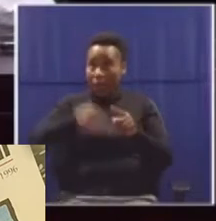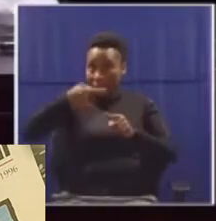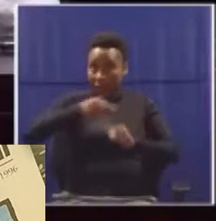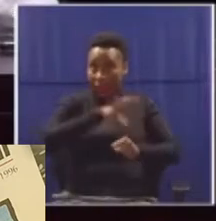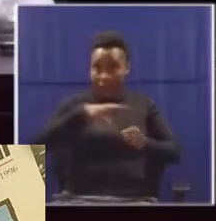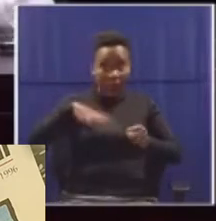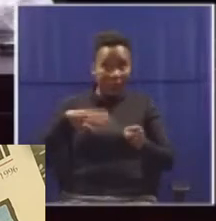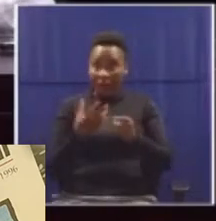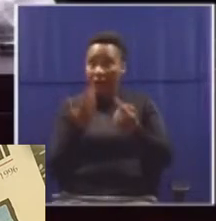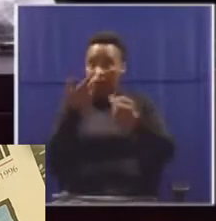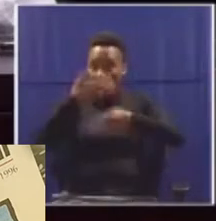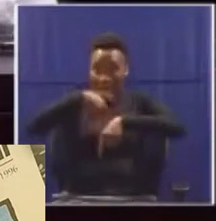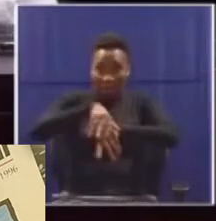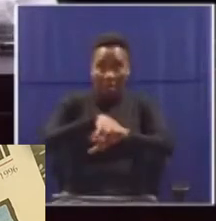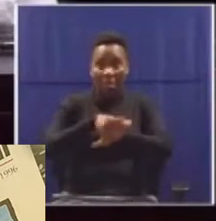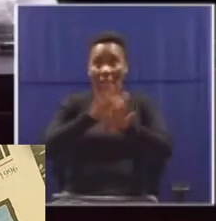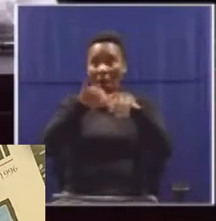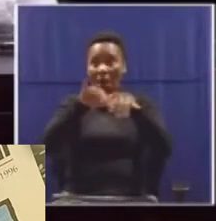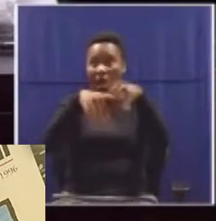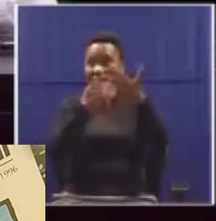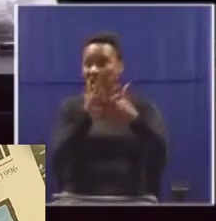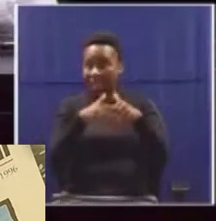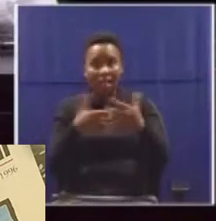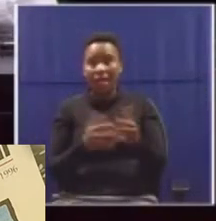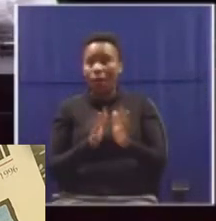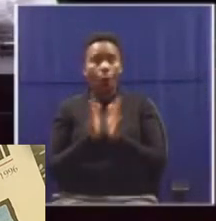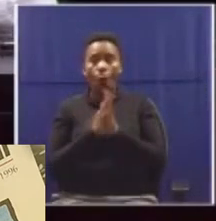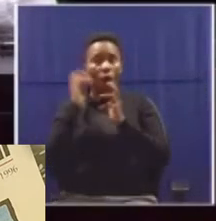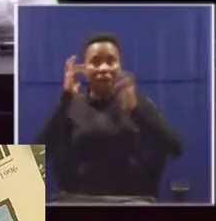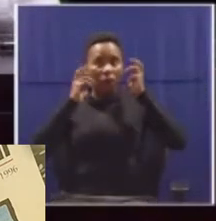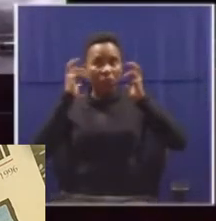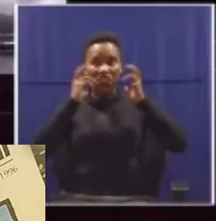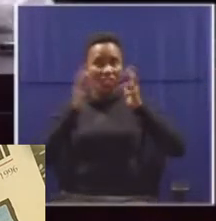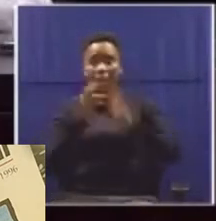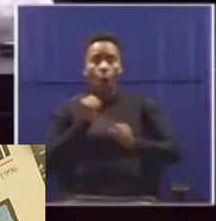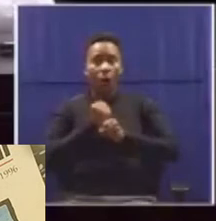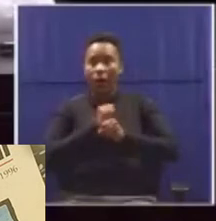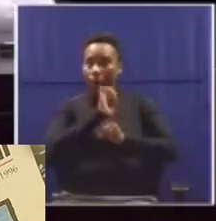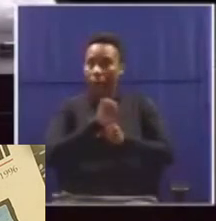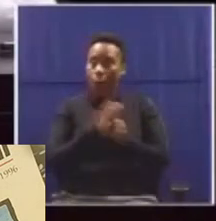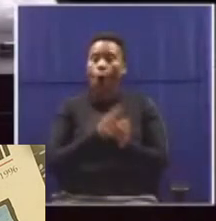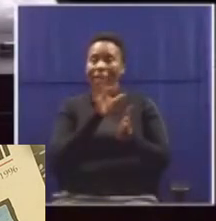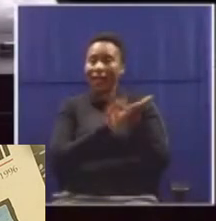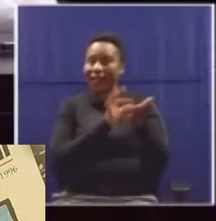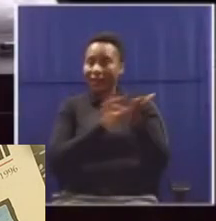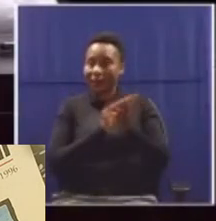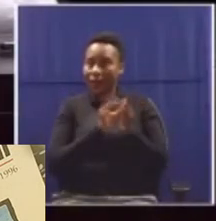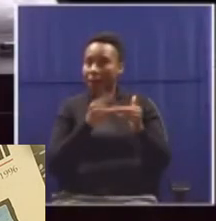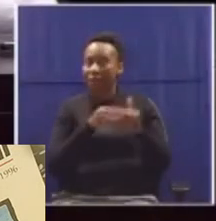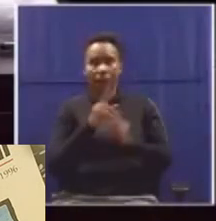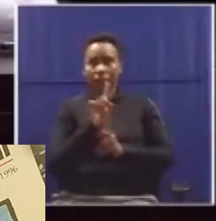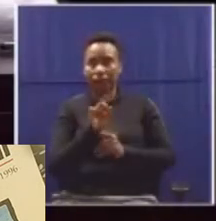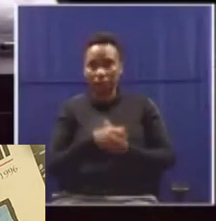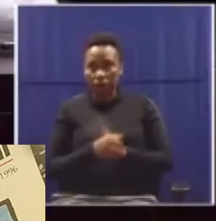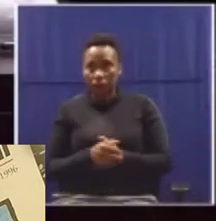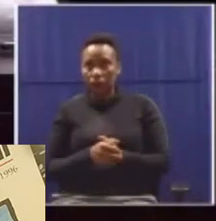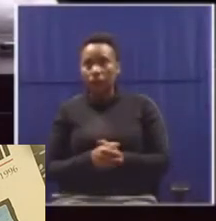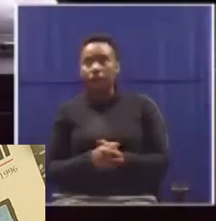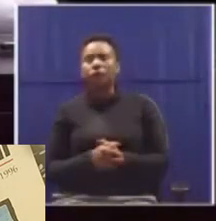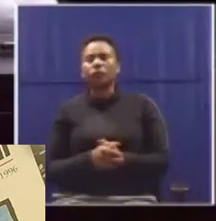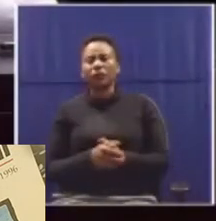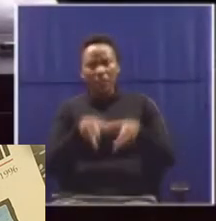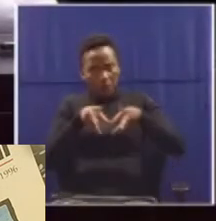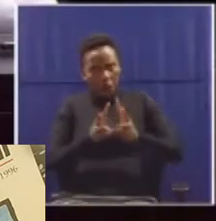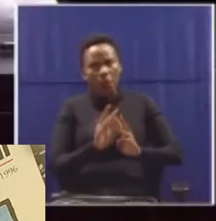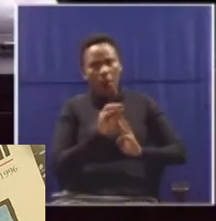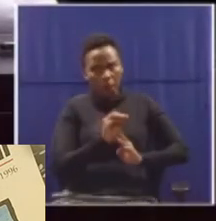in administrative functions confusion and duplications of elected members provision is also made for